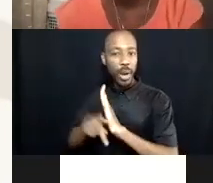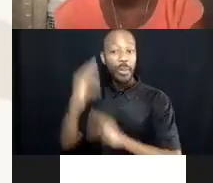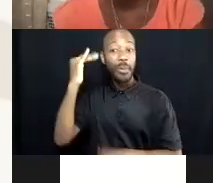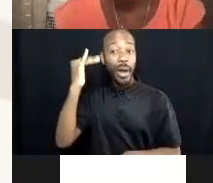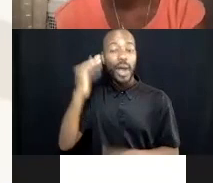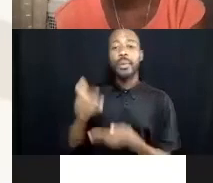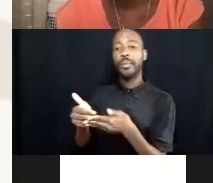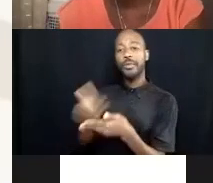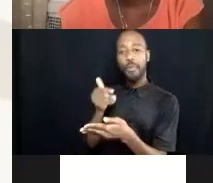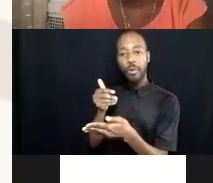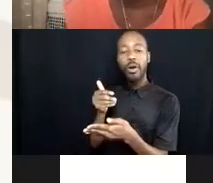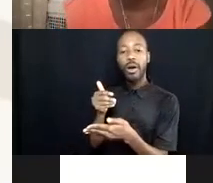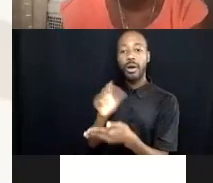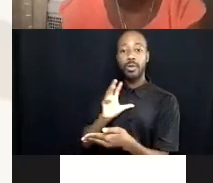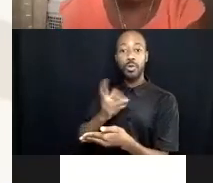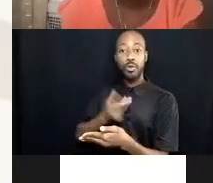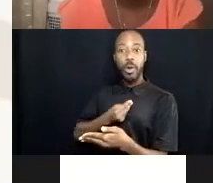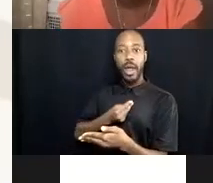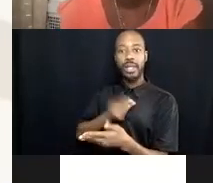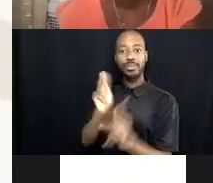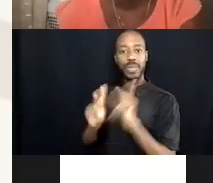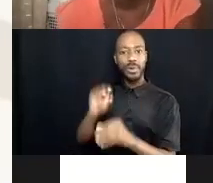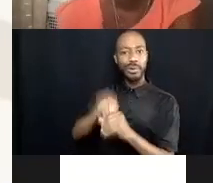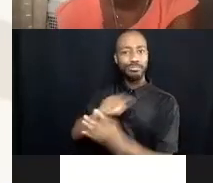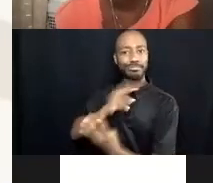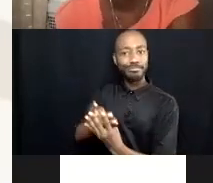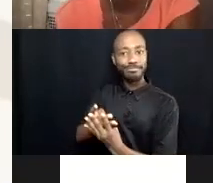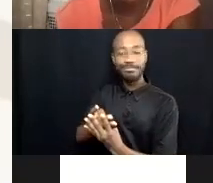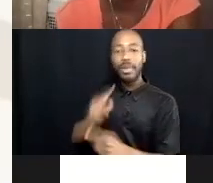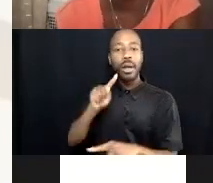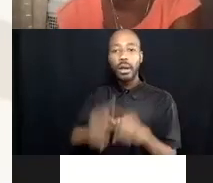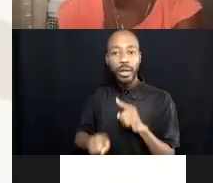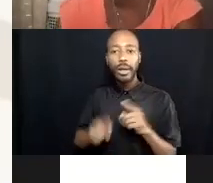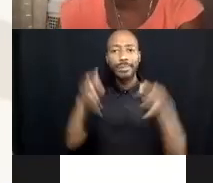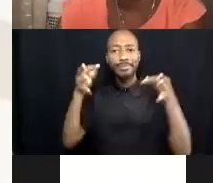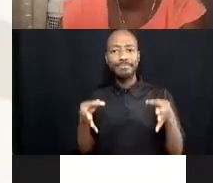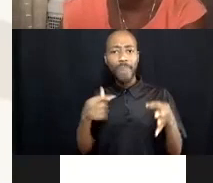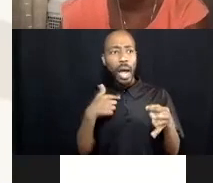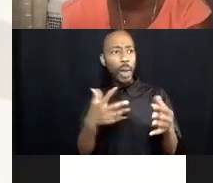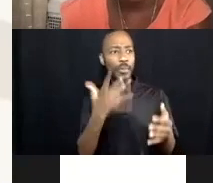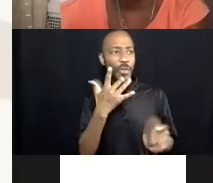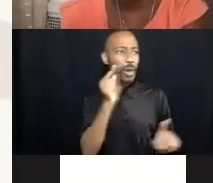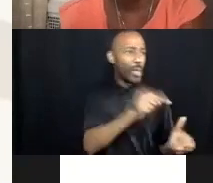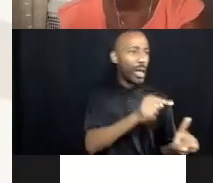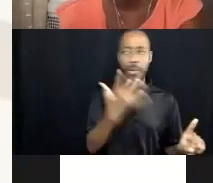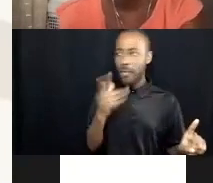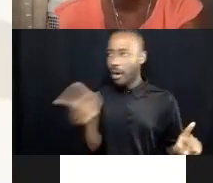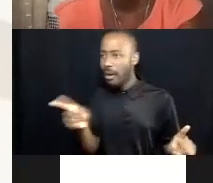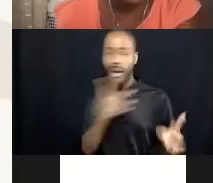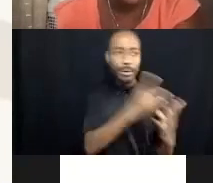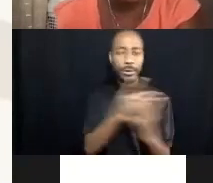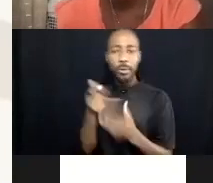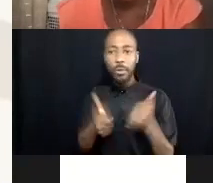then, trans people who were incarcerated were not allowed to choose which kind of facility they wanted to be in. And we're still